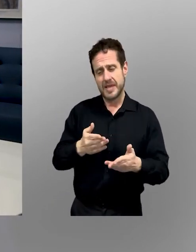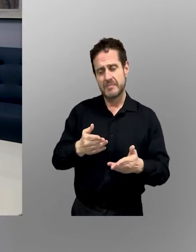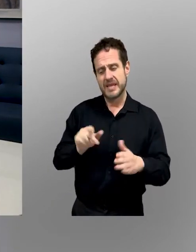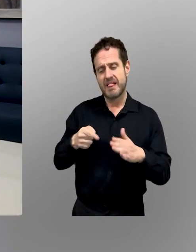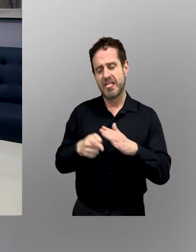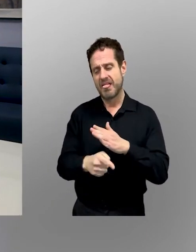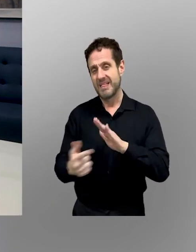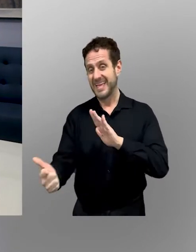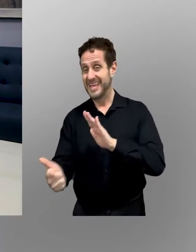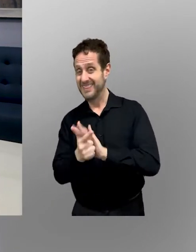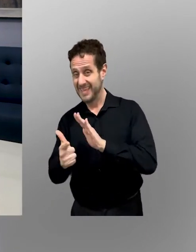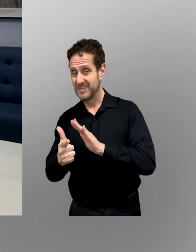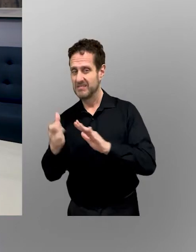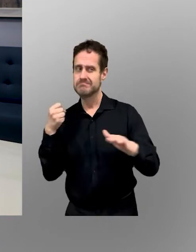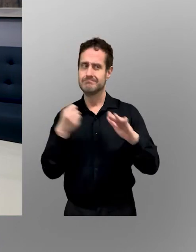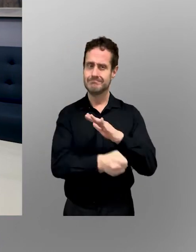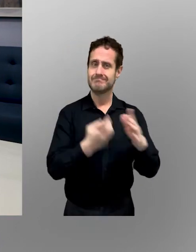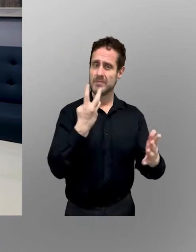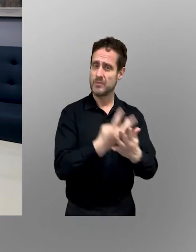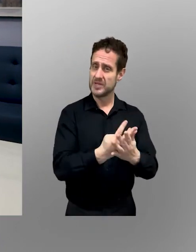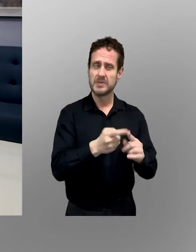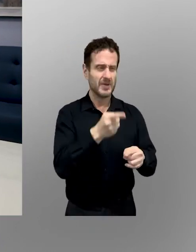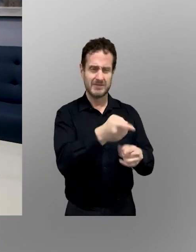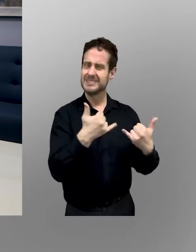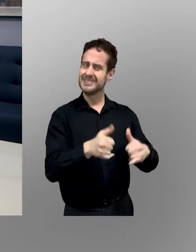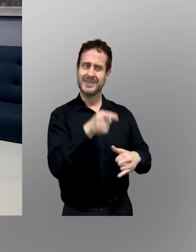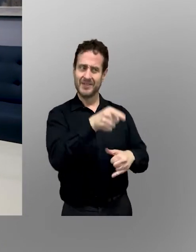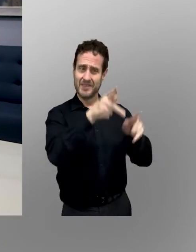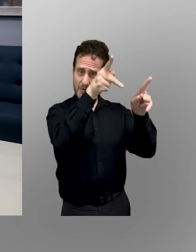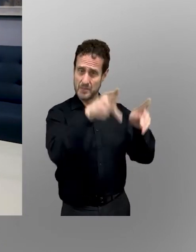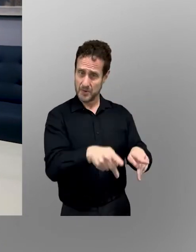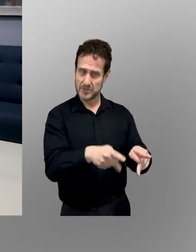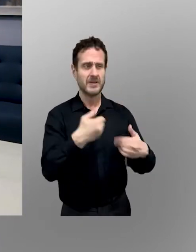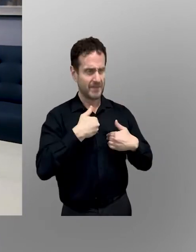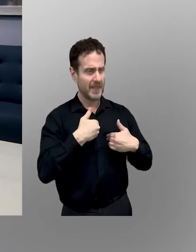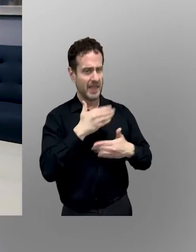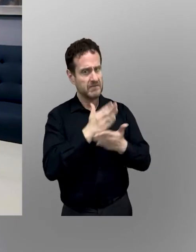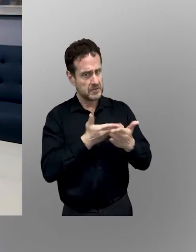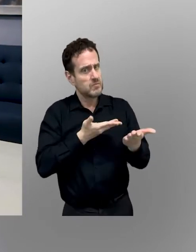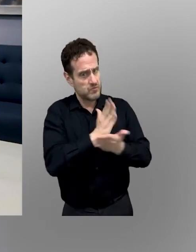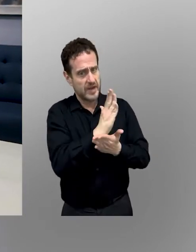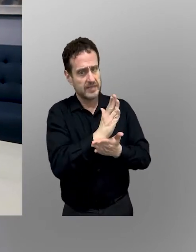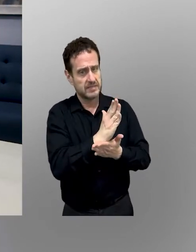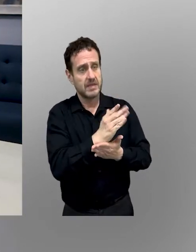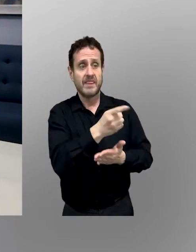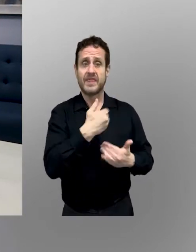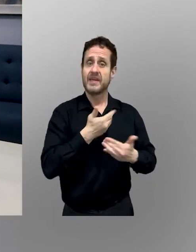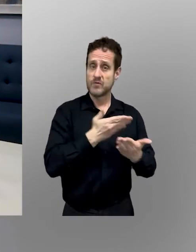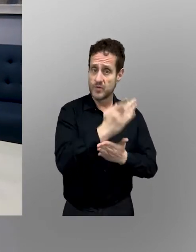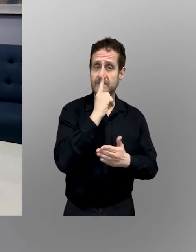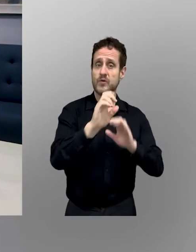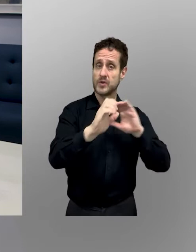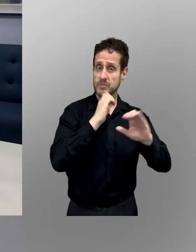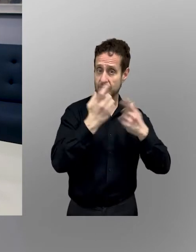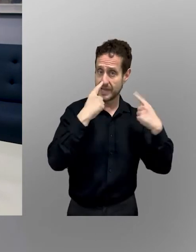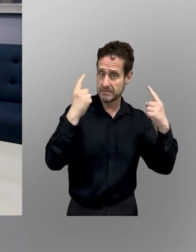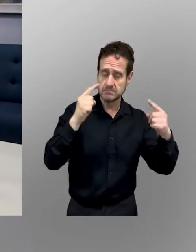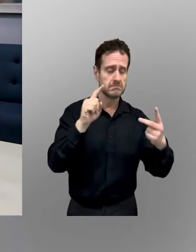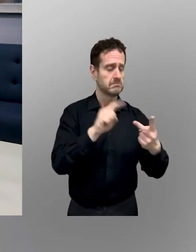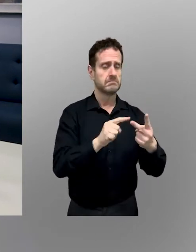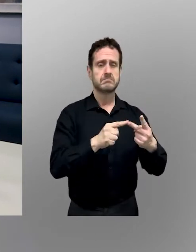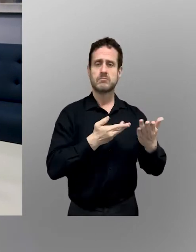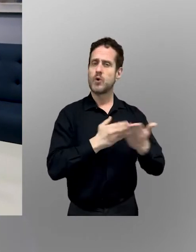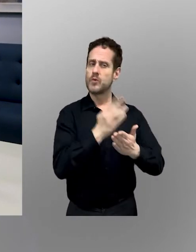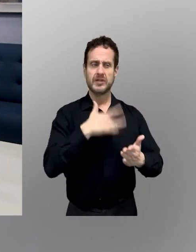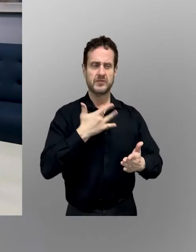someone's incarcerated for having committed a crime, they're still a person who has some fundamental rights. The fundamental right